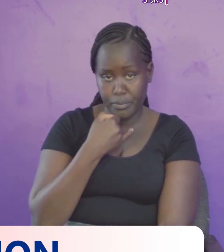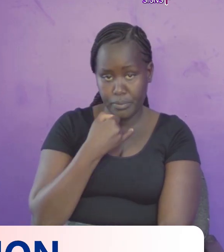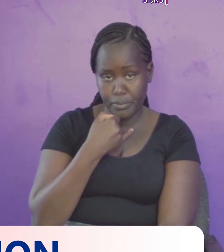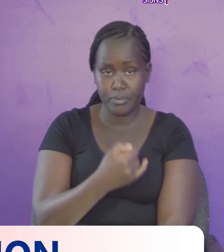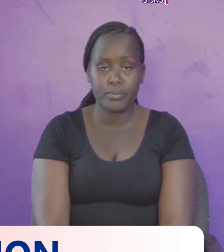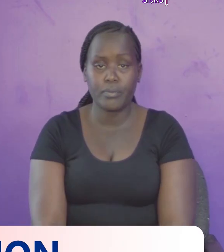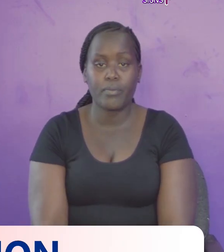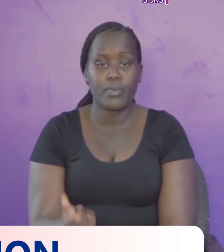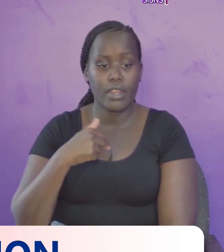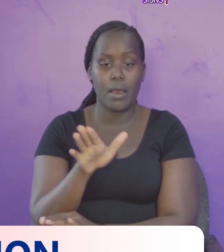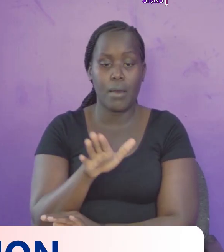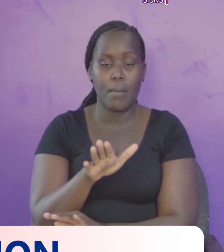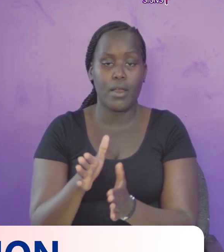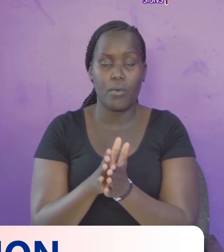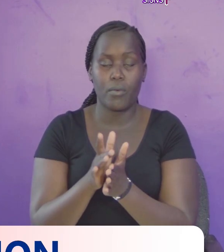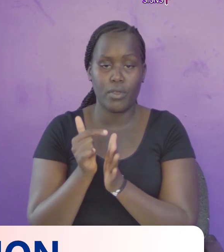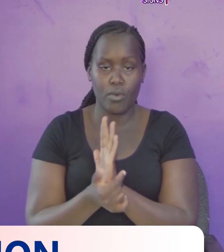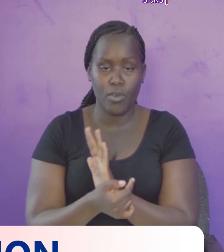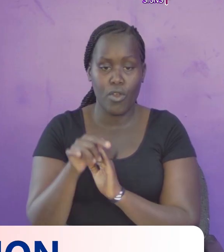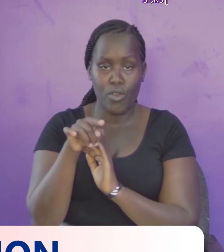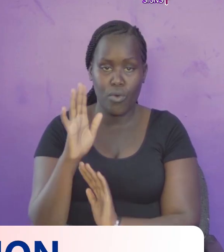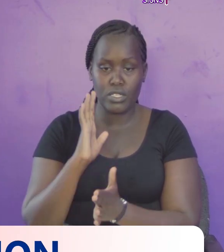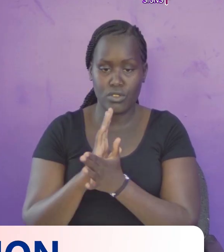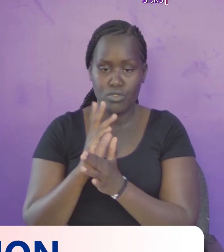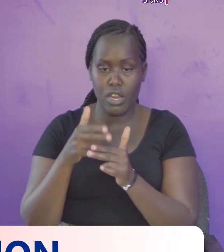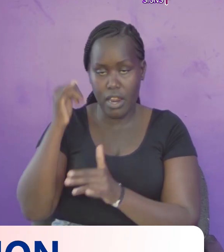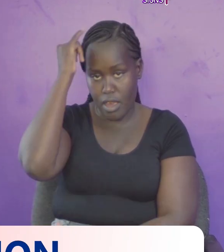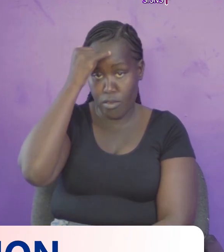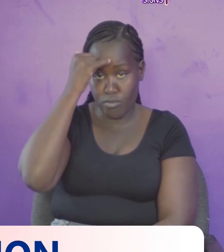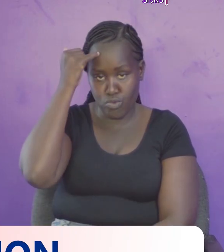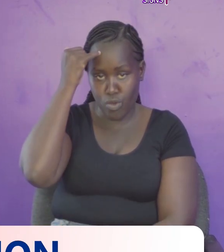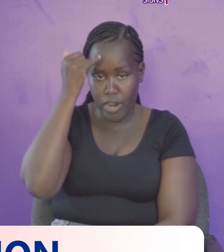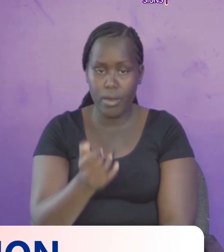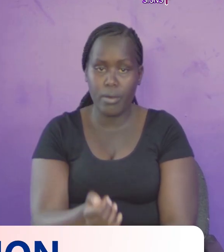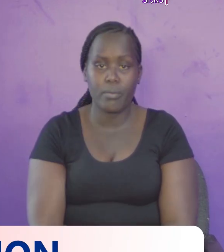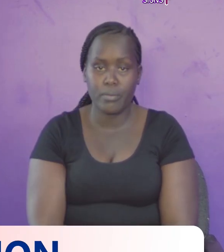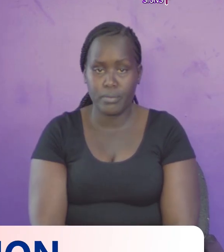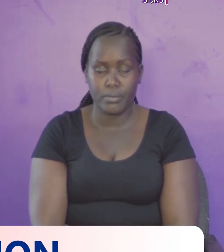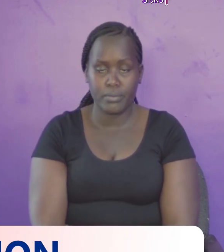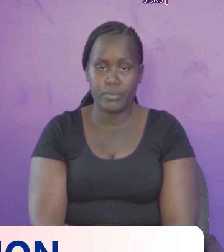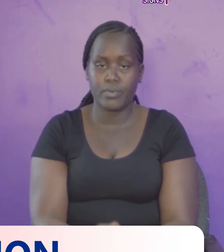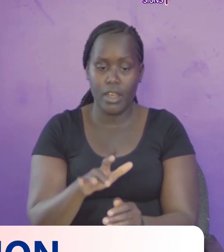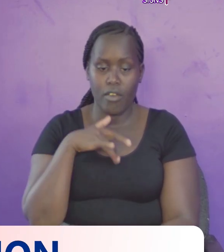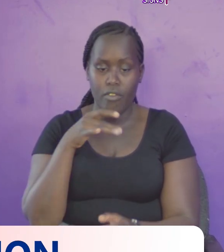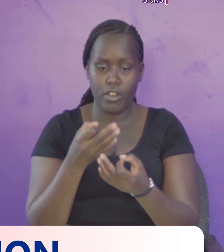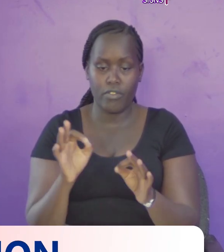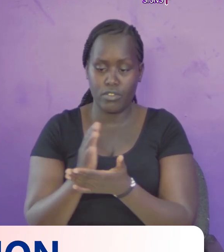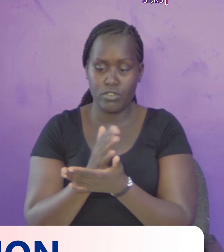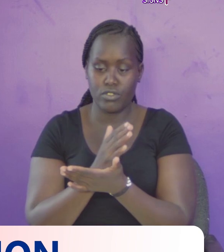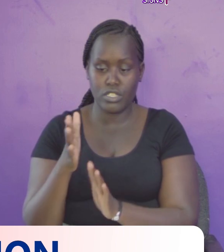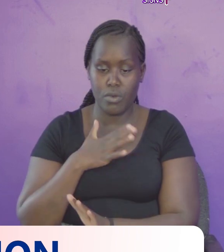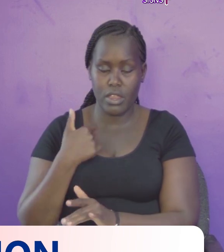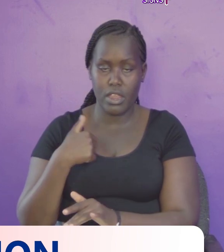we are back with yours truly. My name is Jonas Simba. Feel free to share with us